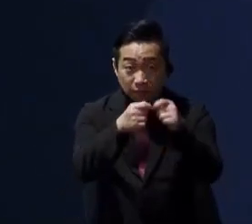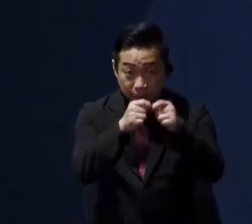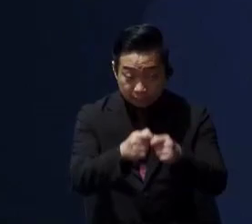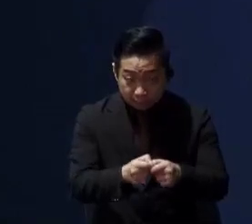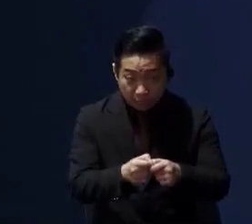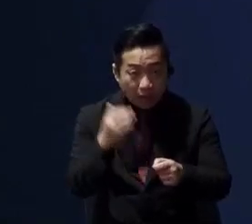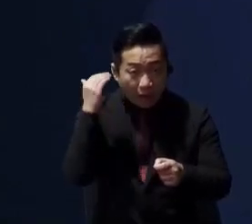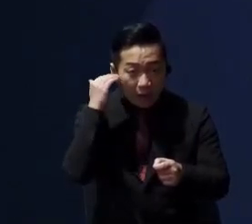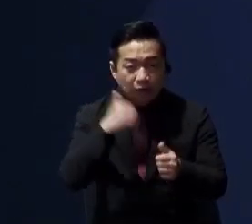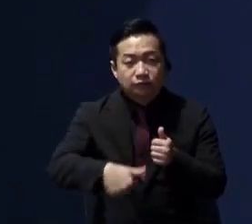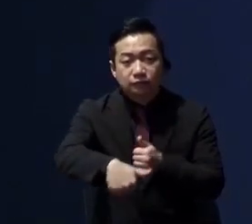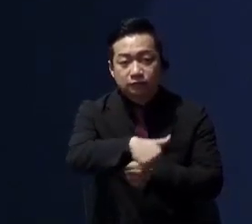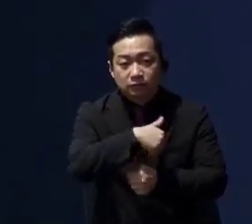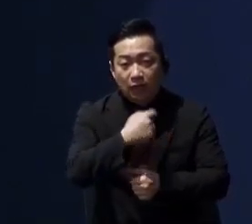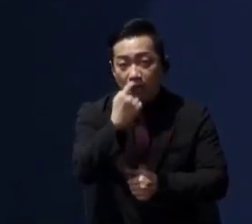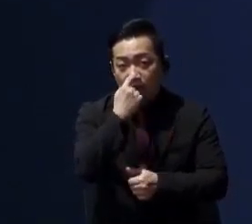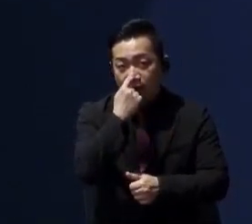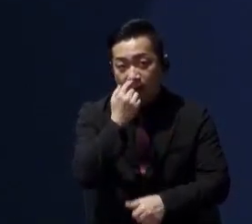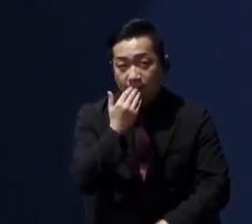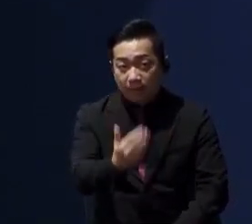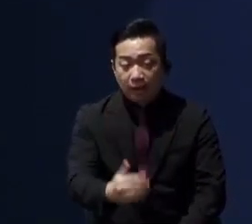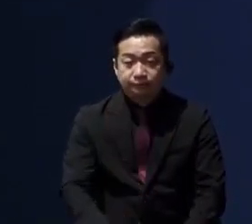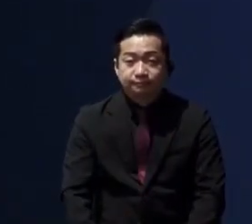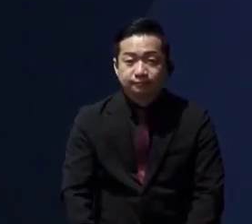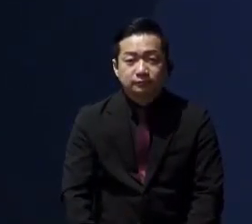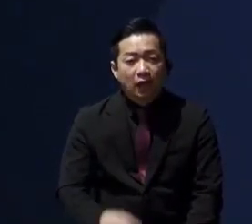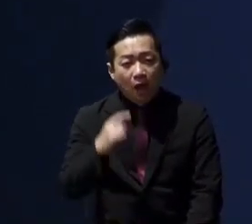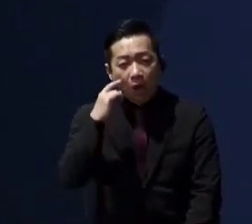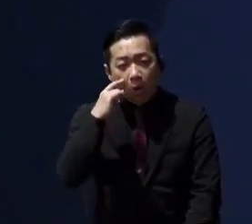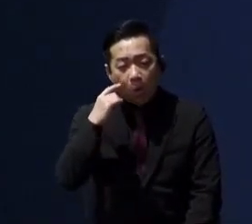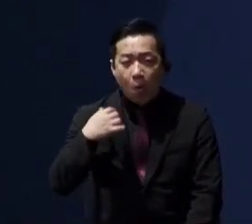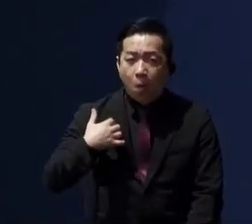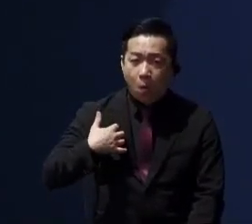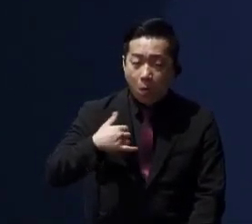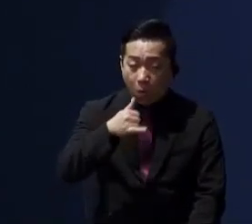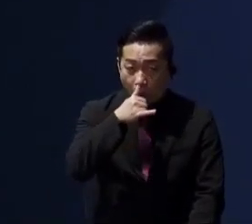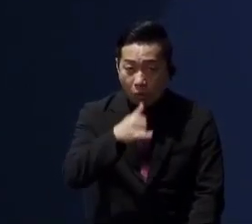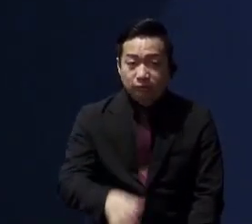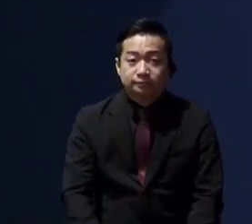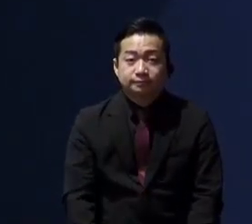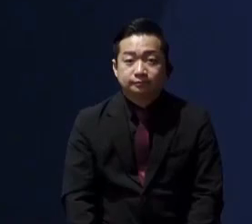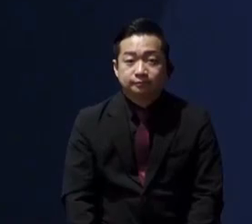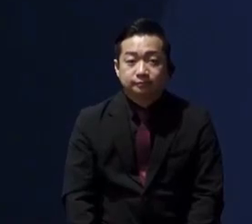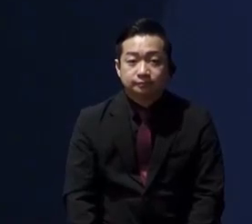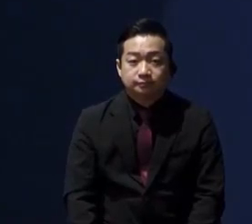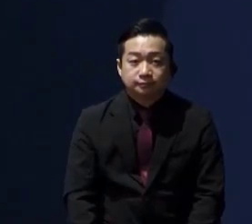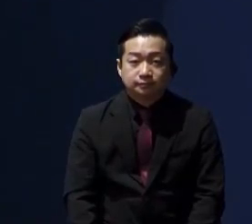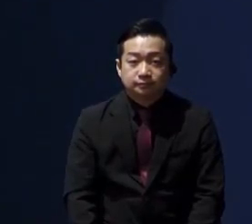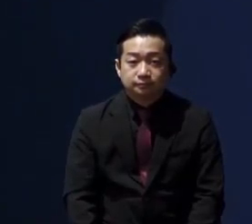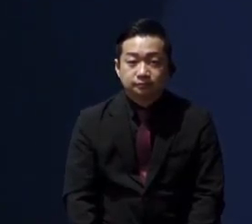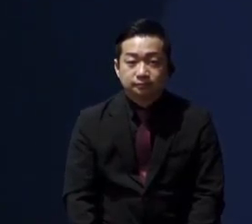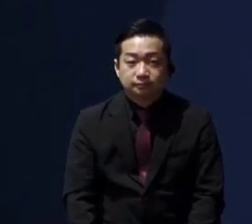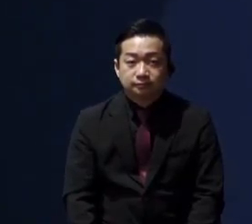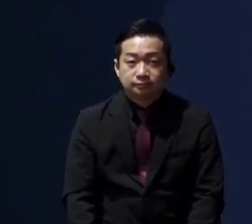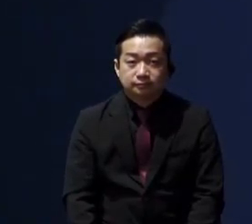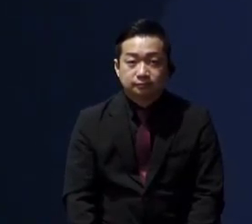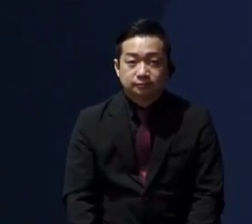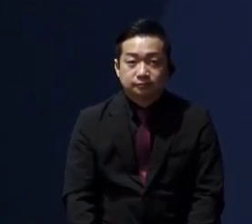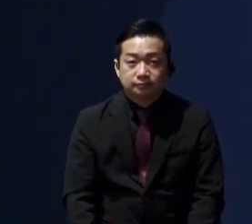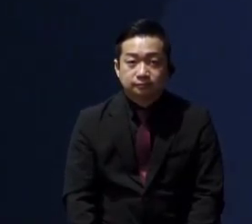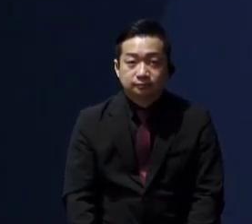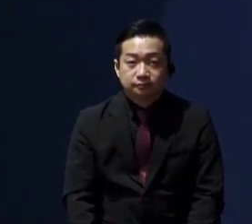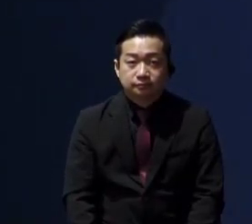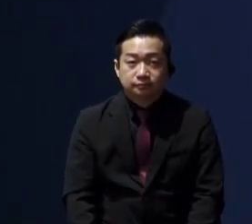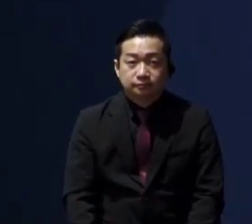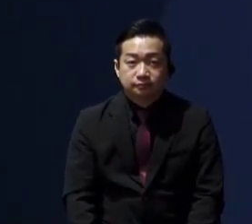done a study to estimate burden of mental health problems in children and adolescents in